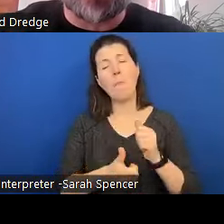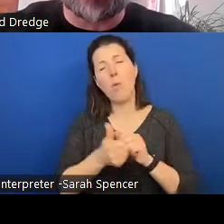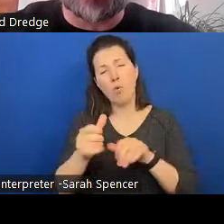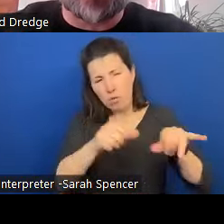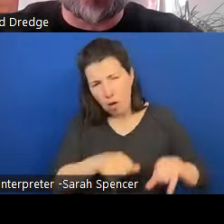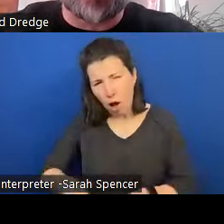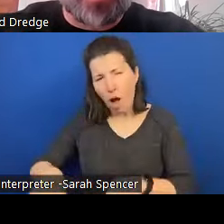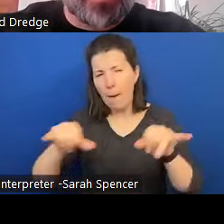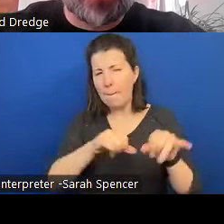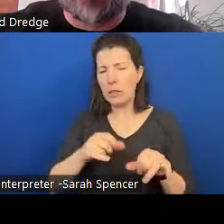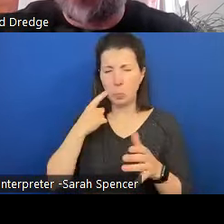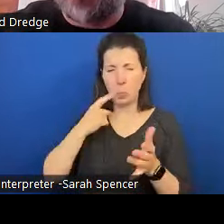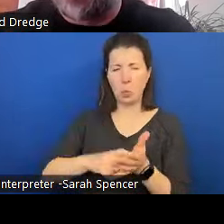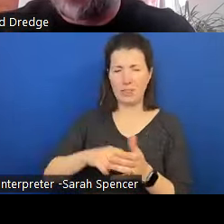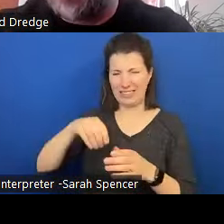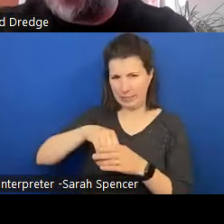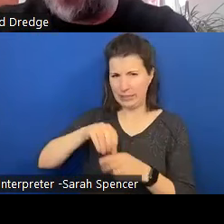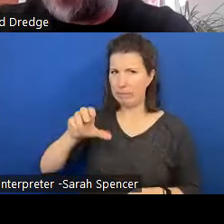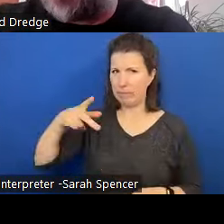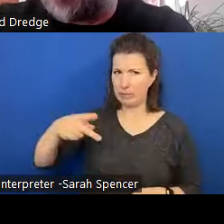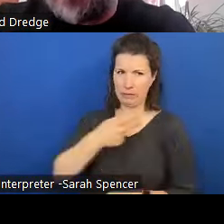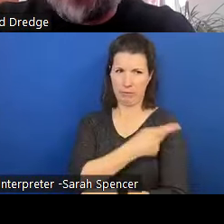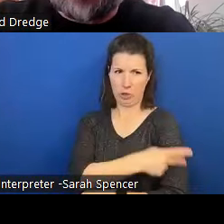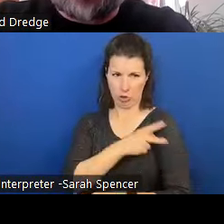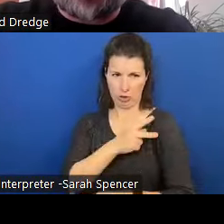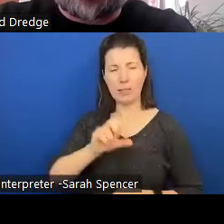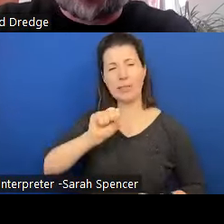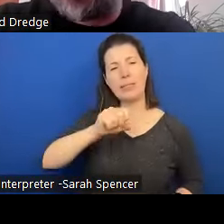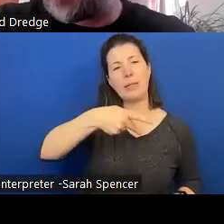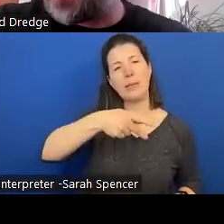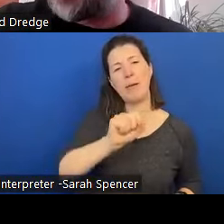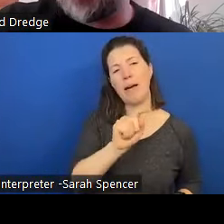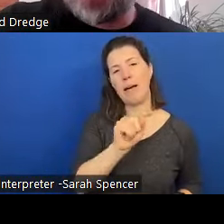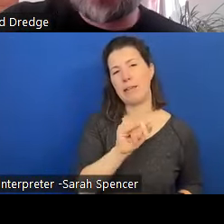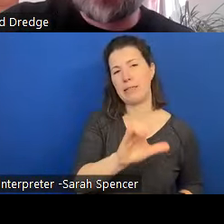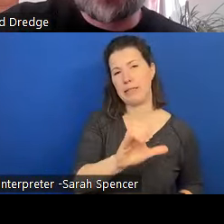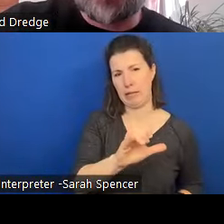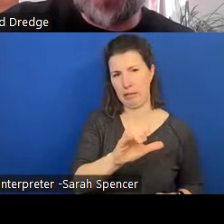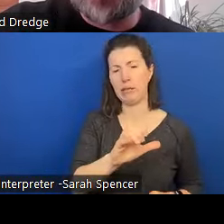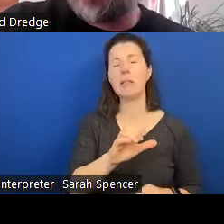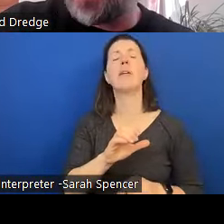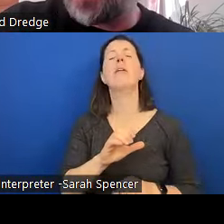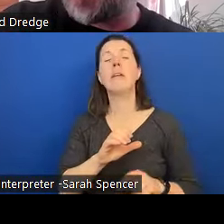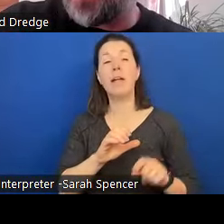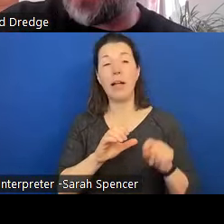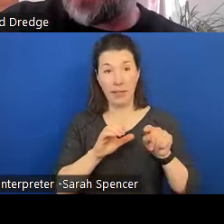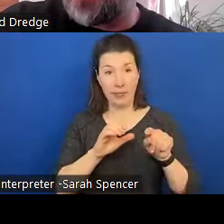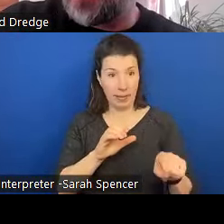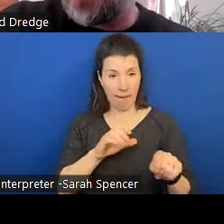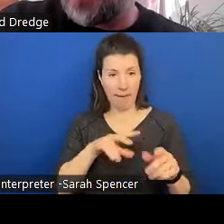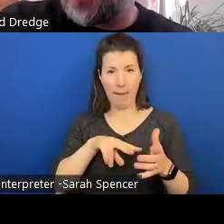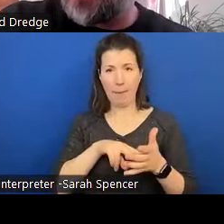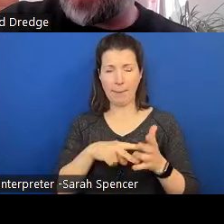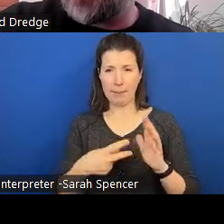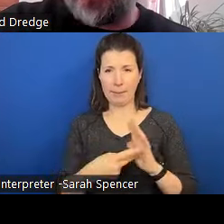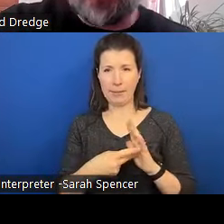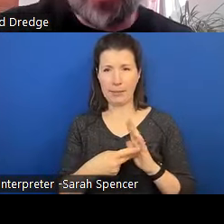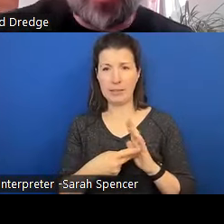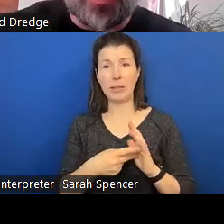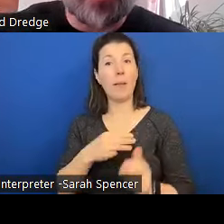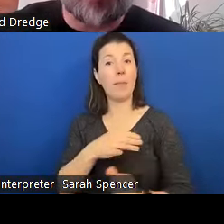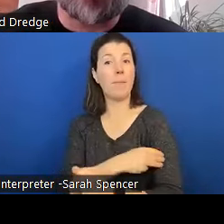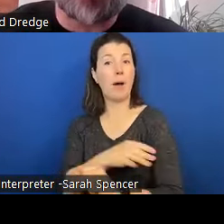what we call spastic increased muscle tone. And so spastic basically means that the muscle